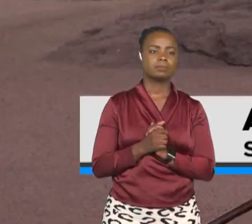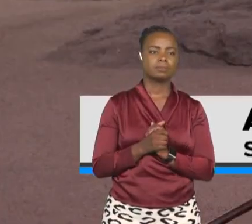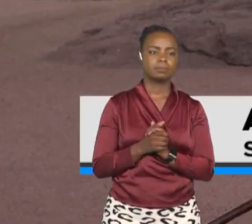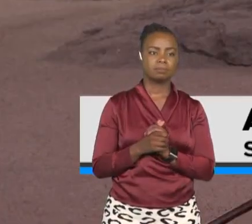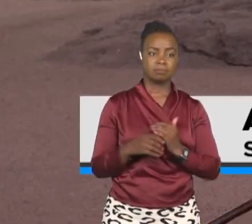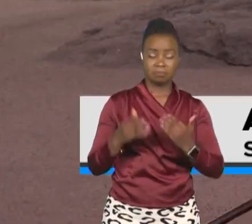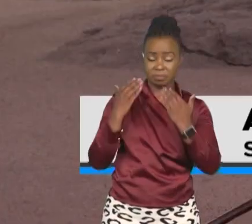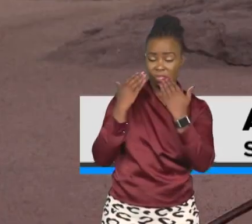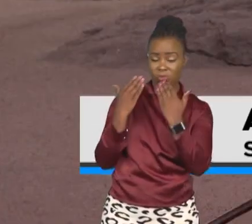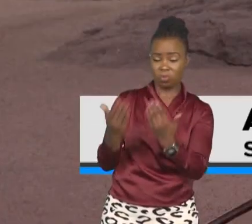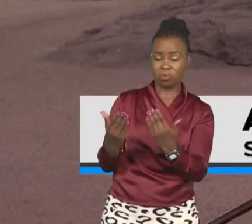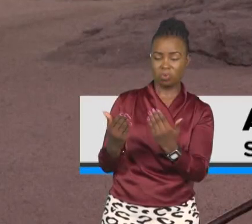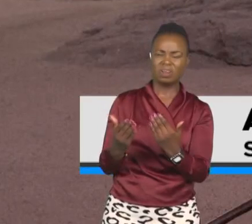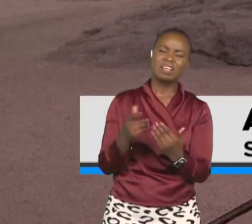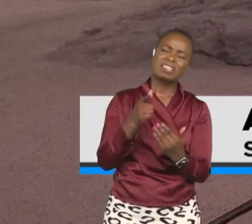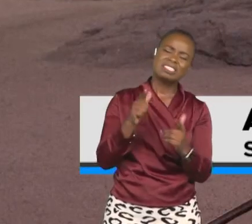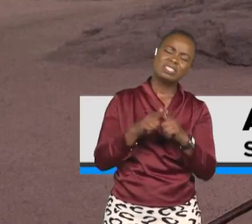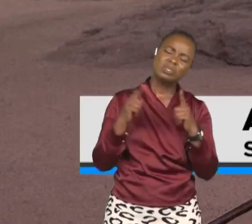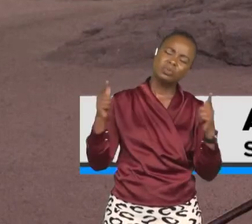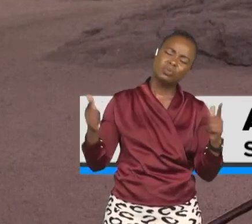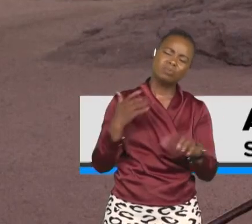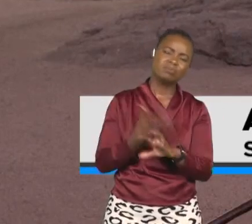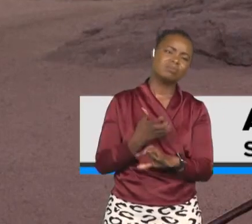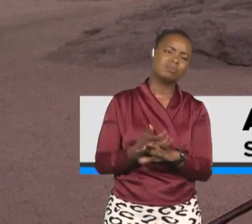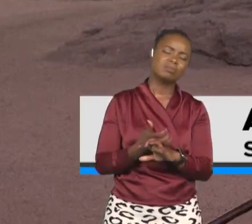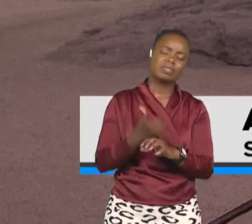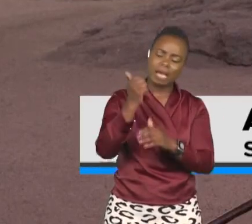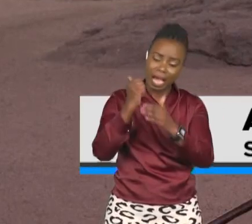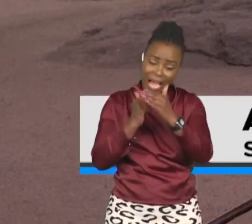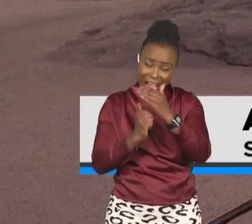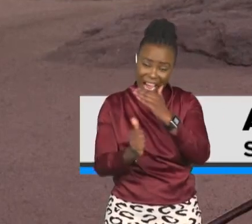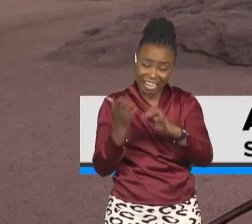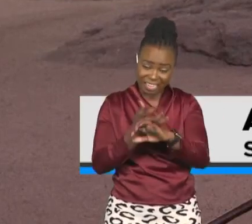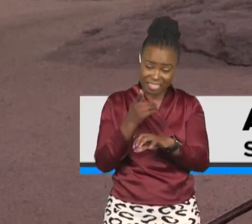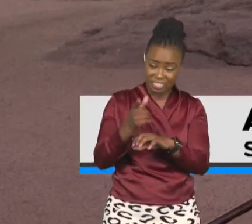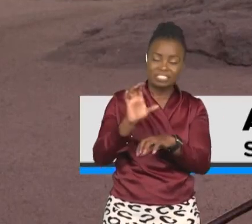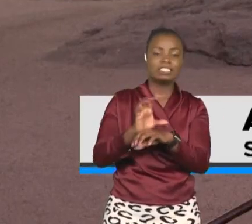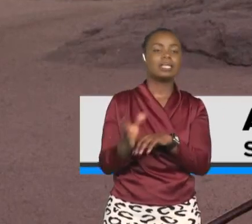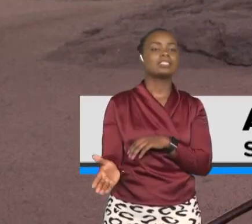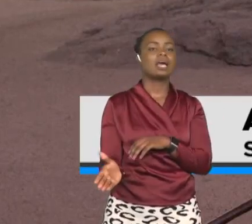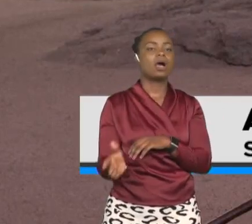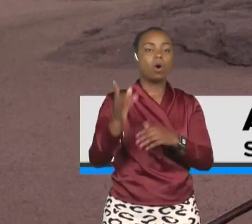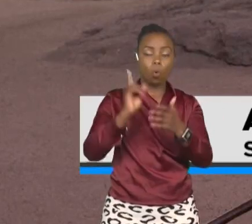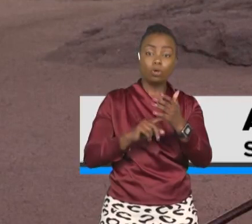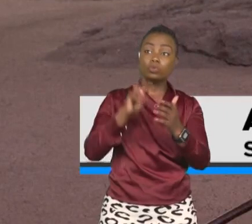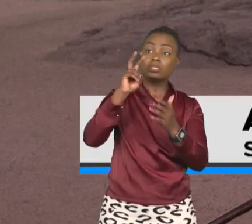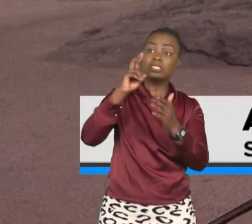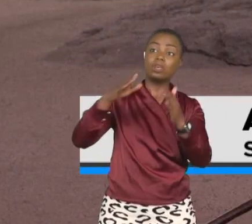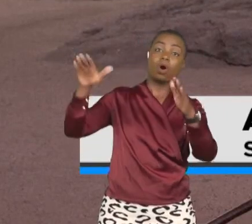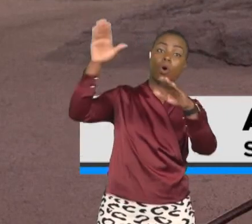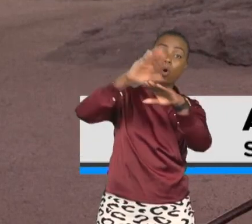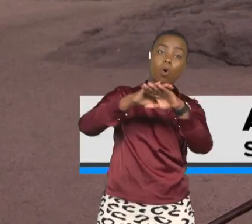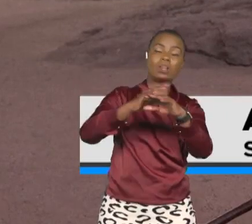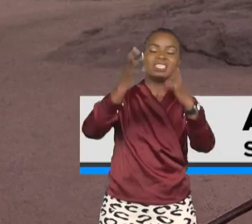Take a look at this huge metal panel. Underneath there is a church. What you see on the top of the roof is also